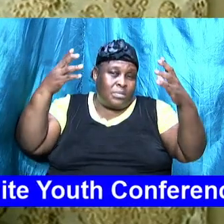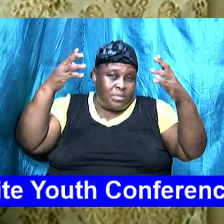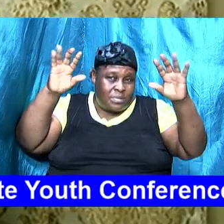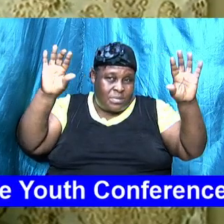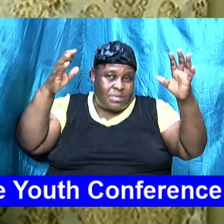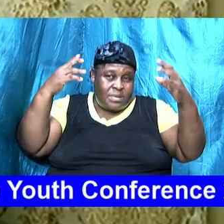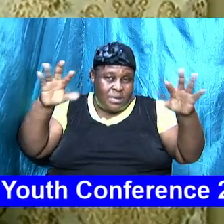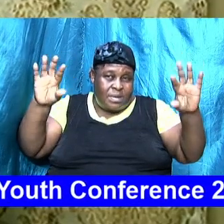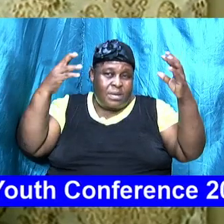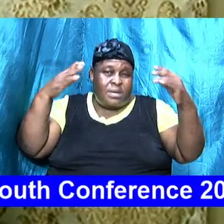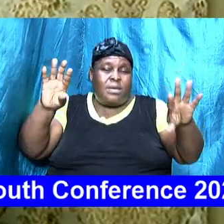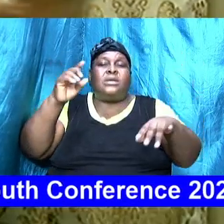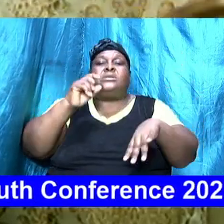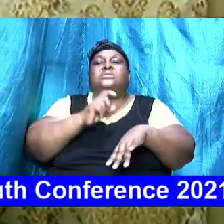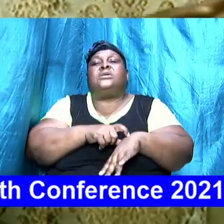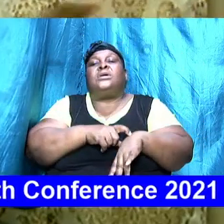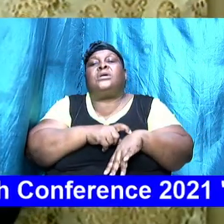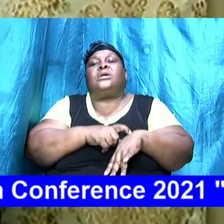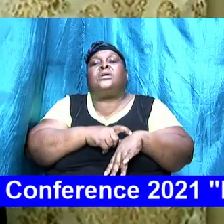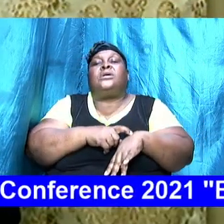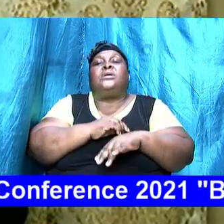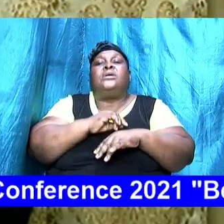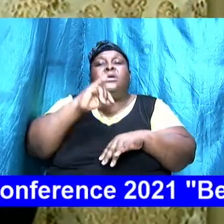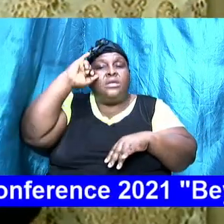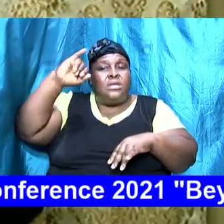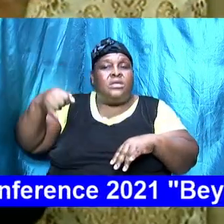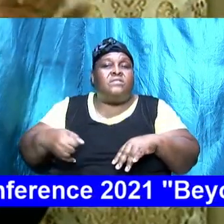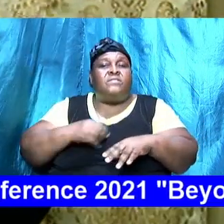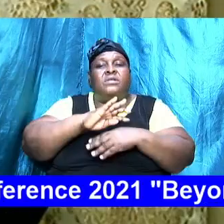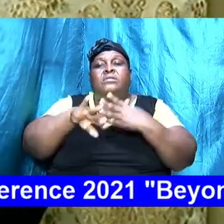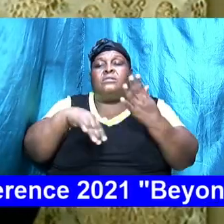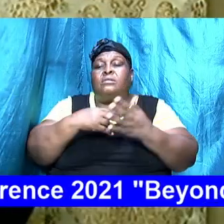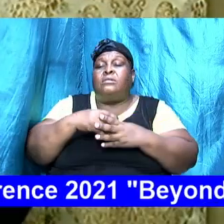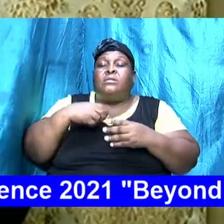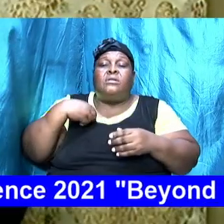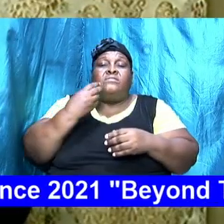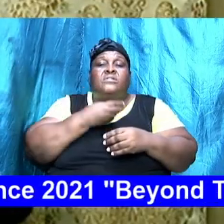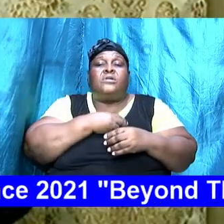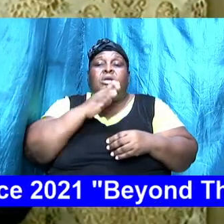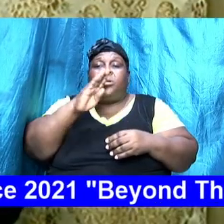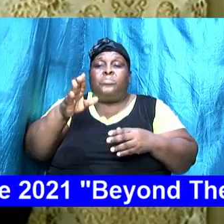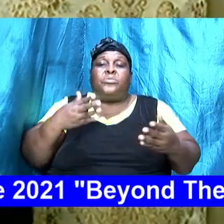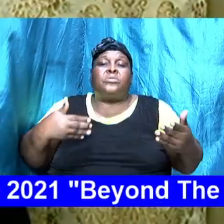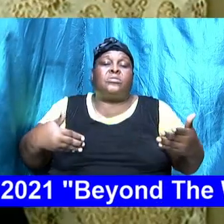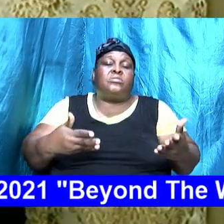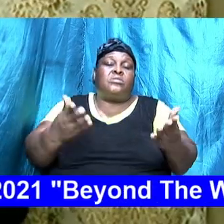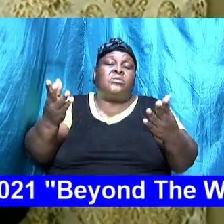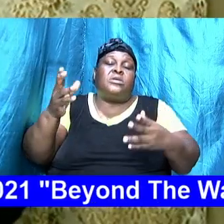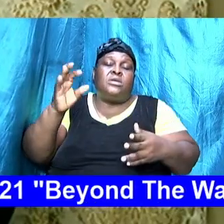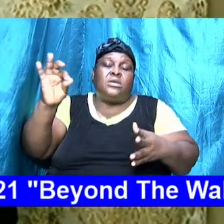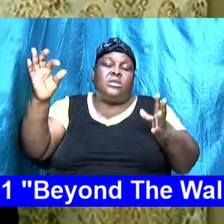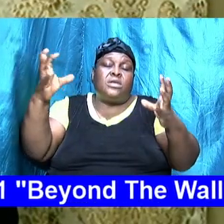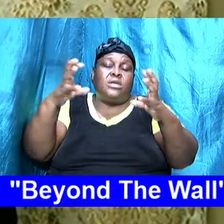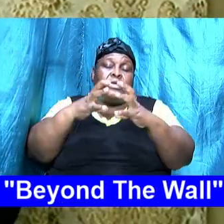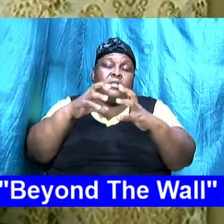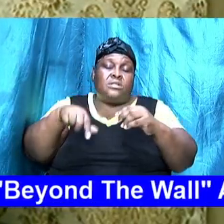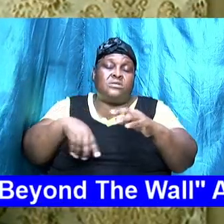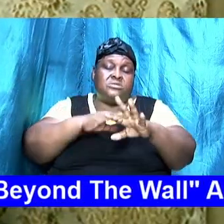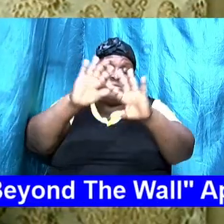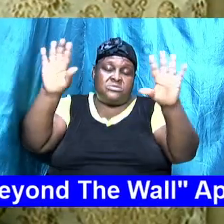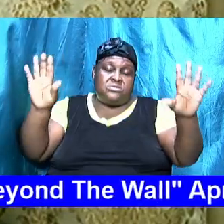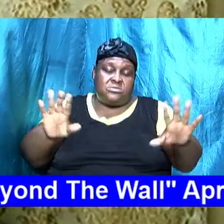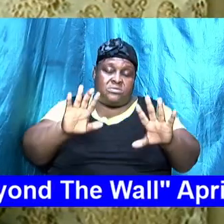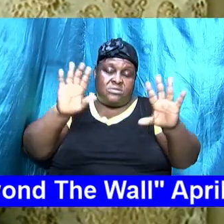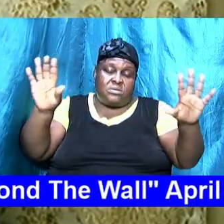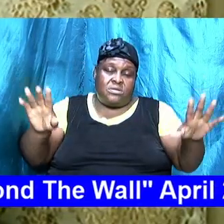grand time. And I invite all of us, yes, to pull all the stops and to be there 9 o'clock this Sunday,